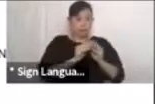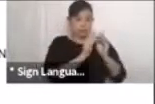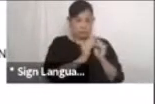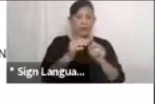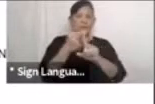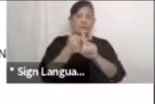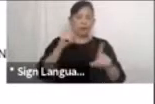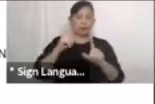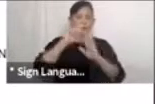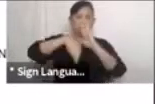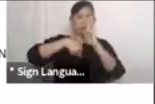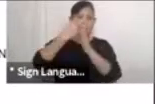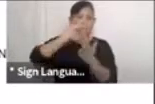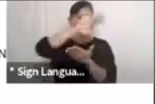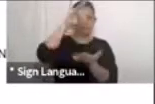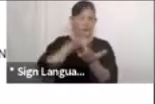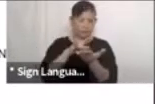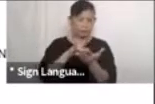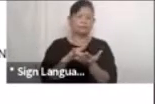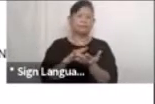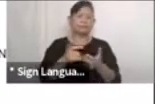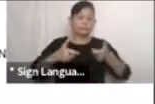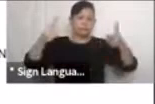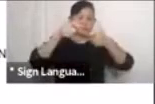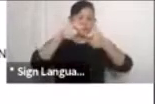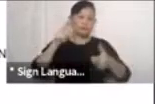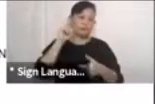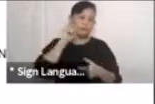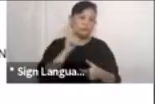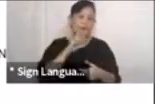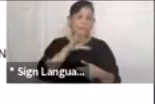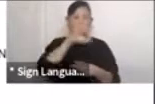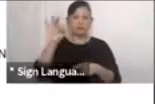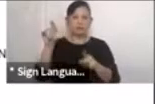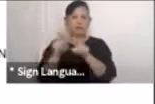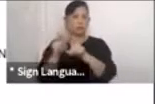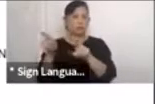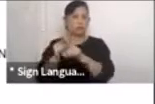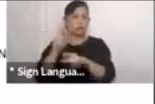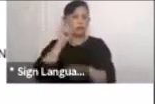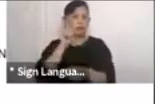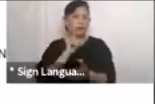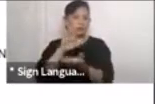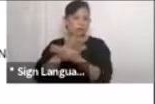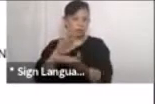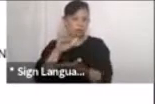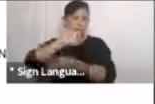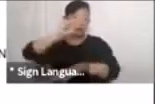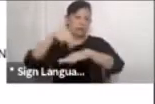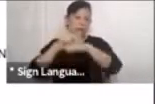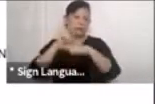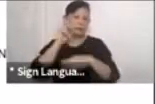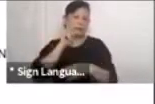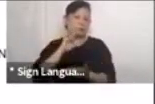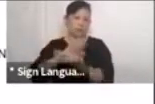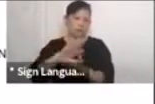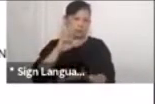the Deaf and also students and teachers at the Sri Lankan School for the Deaf, we realized that we need to come up